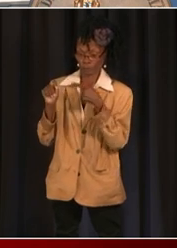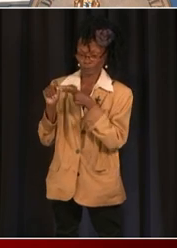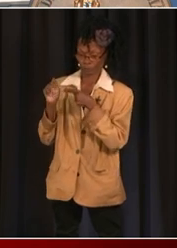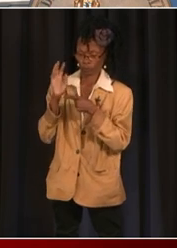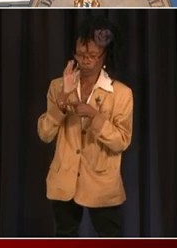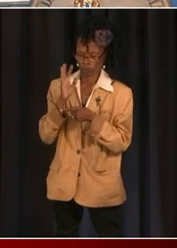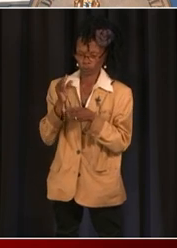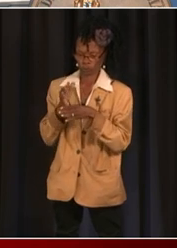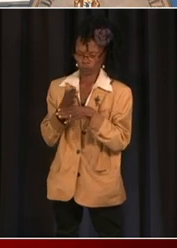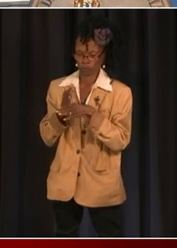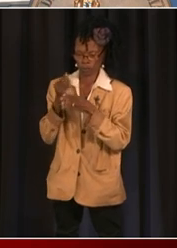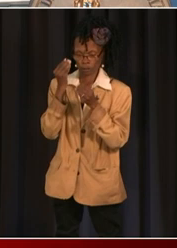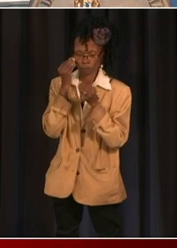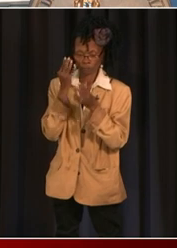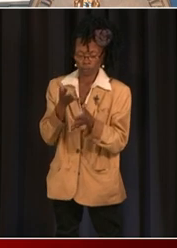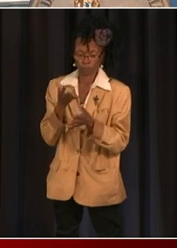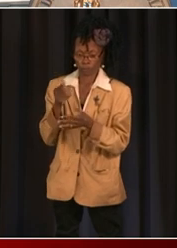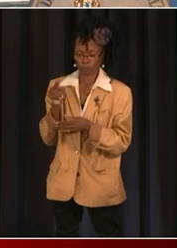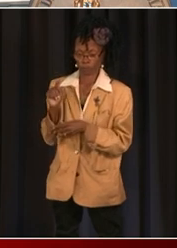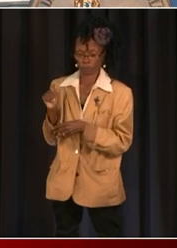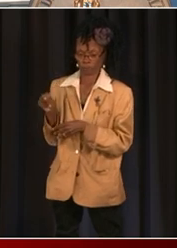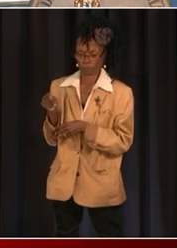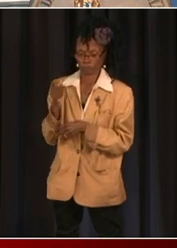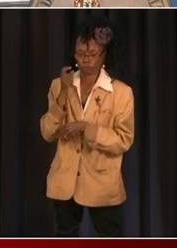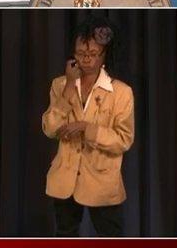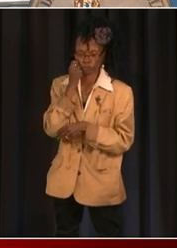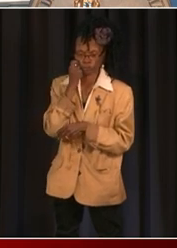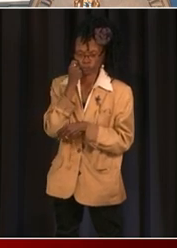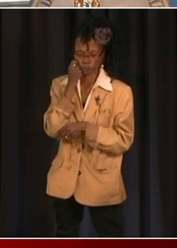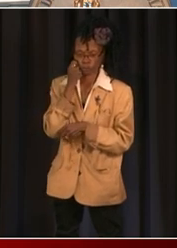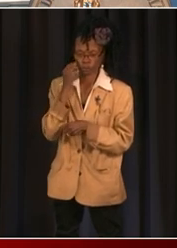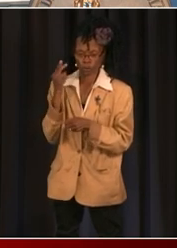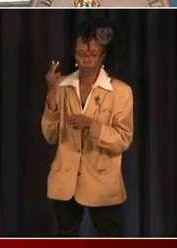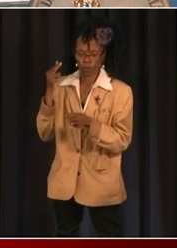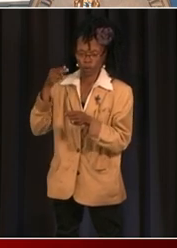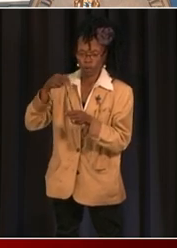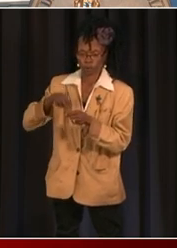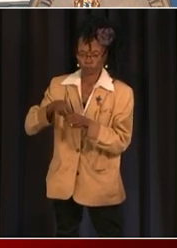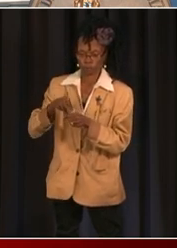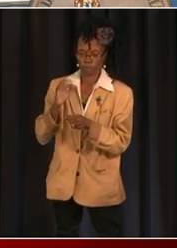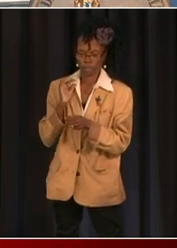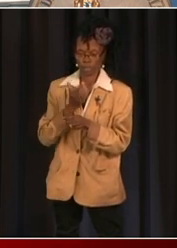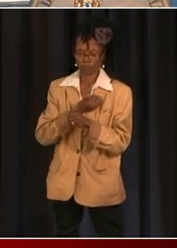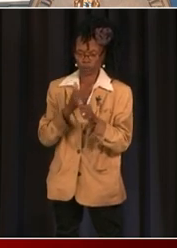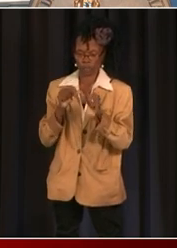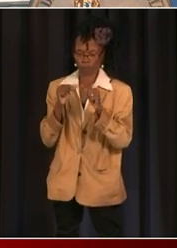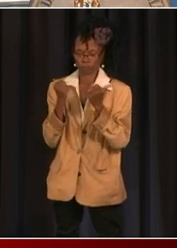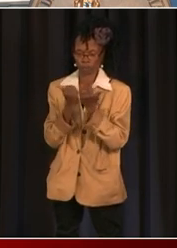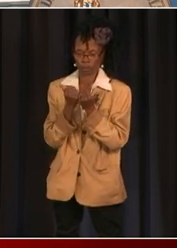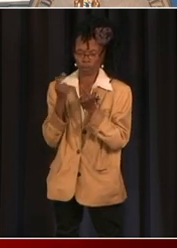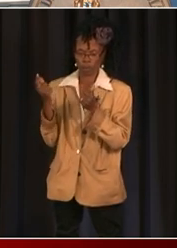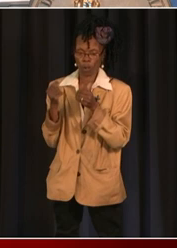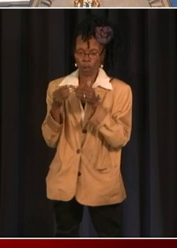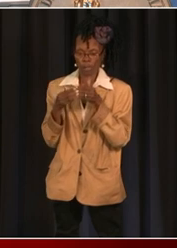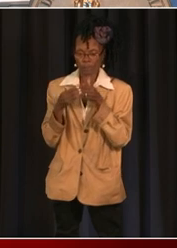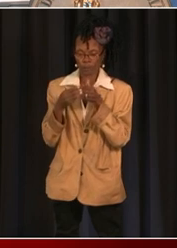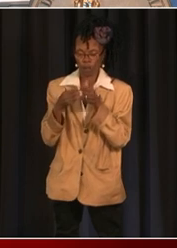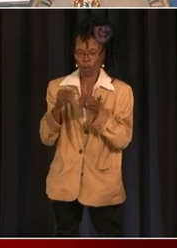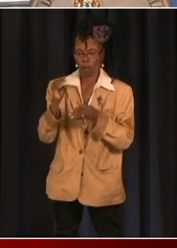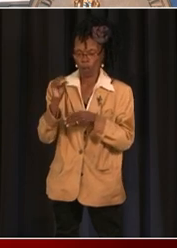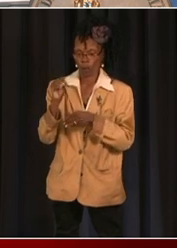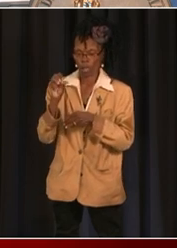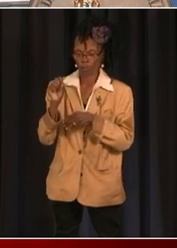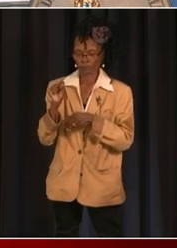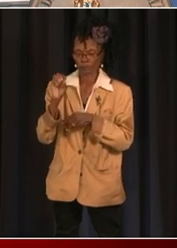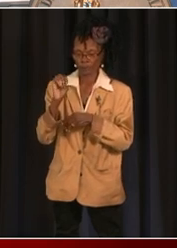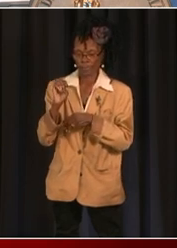Dr. Grant joined our administration in the last couple of months as the leader of OSSI, and she will